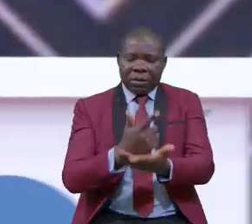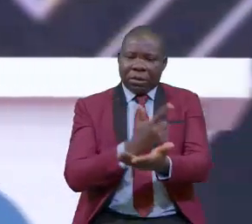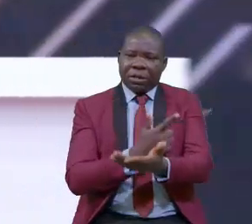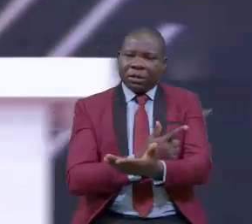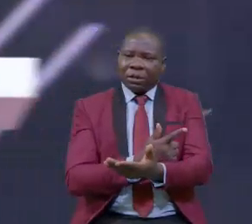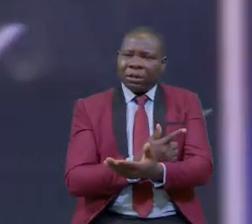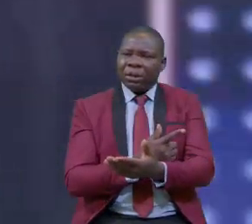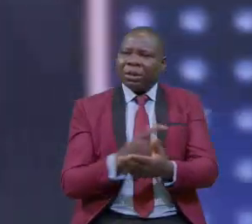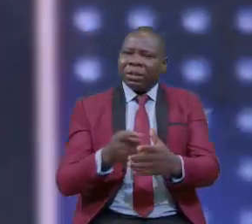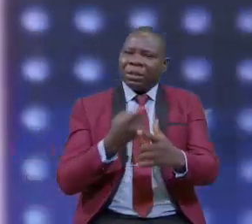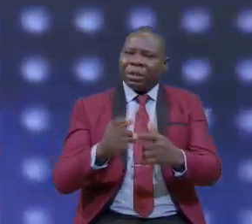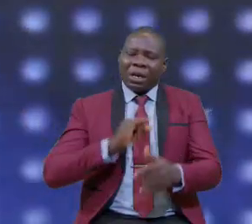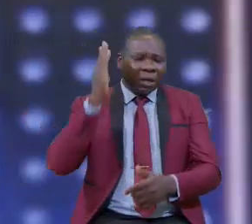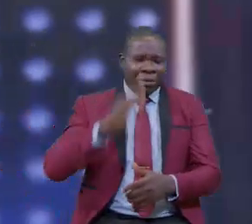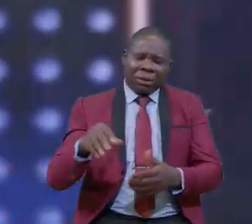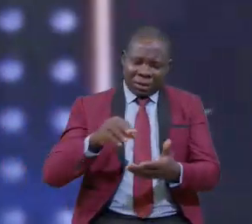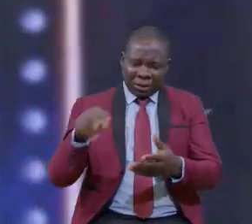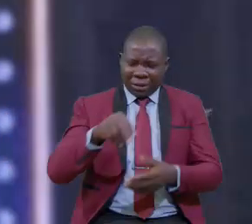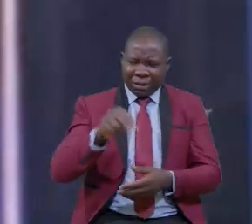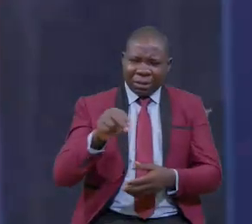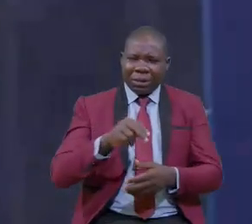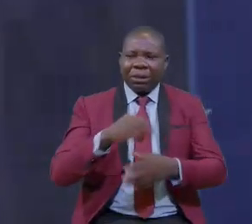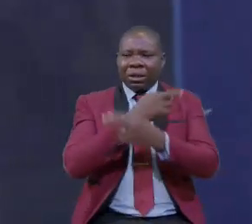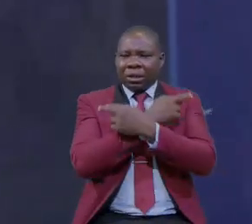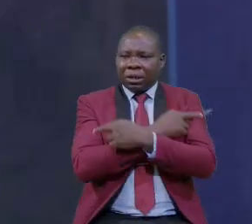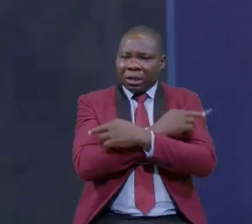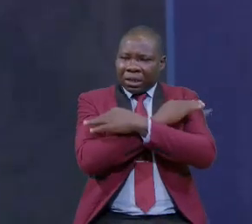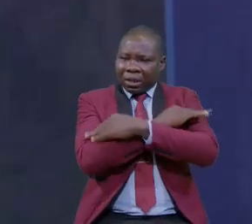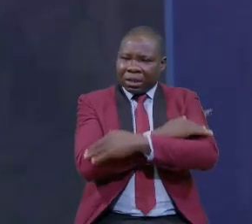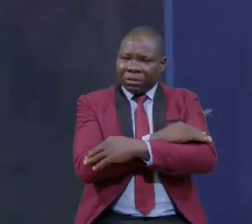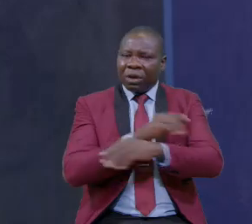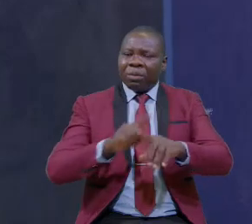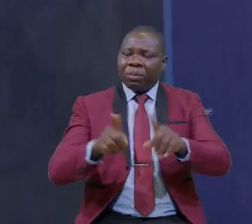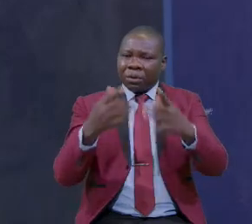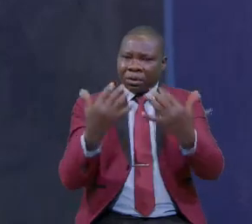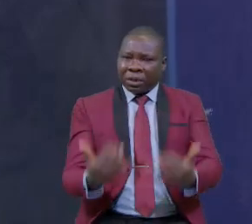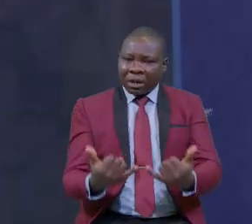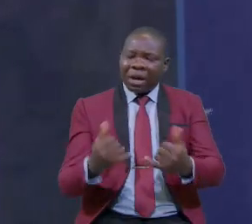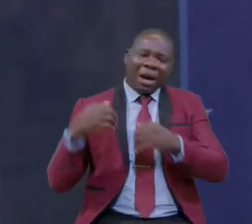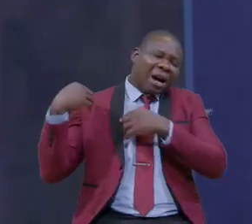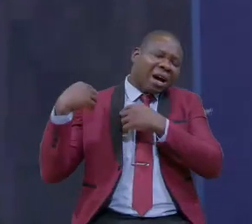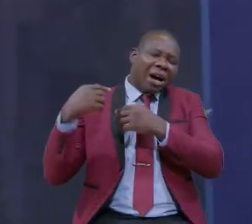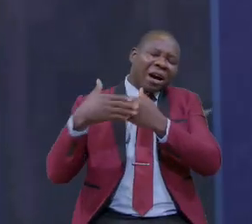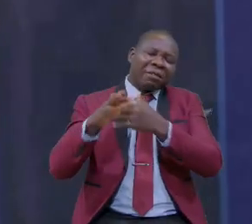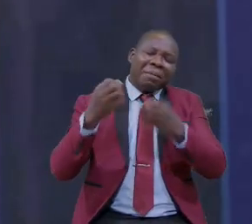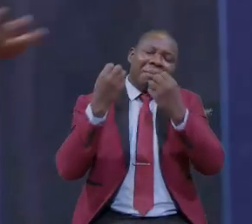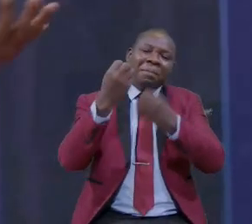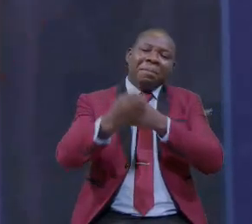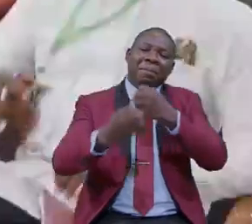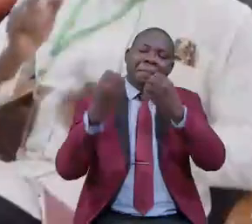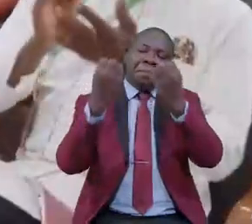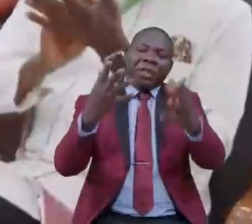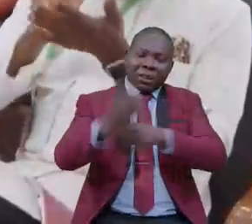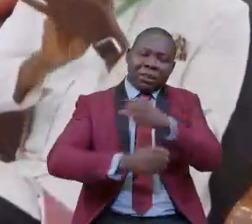now, after so many years, I preach 1, I preach 2, I preach 3.